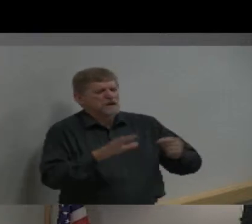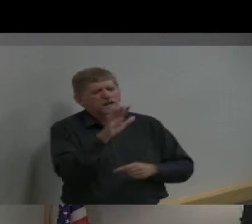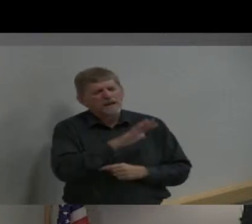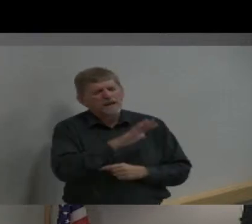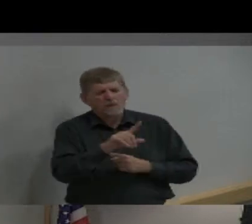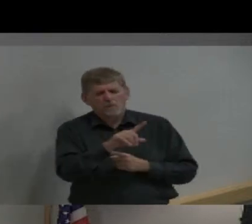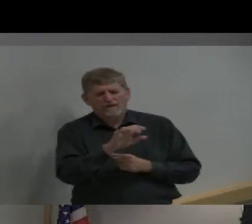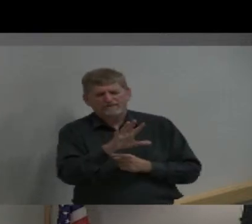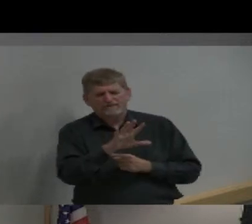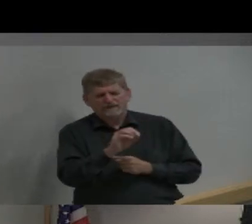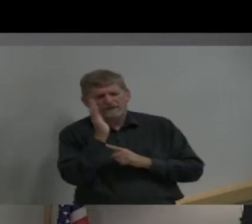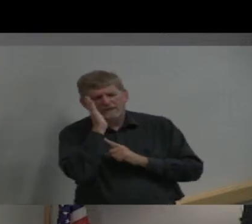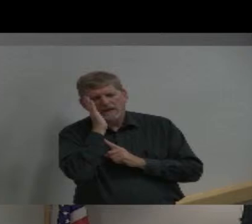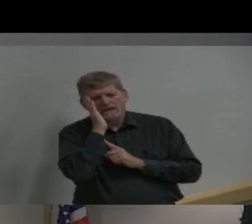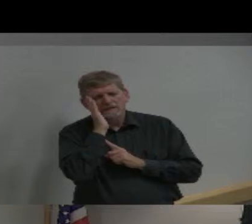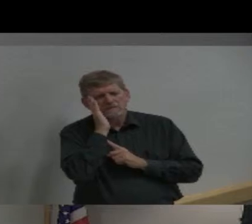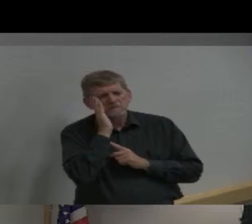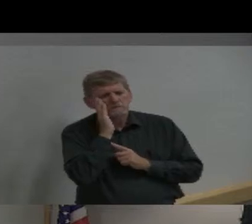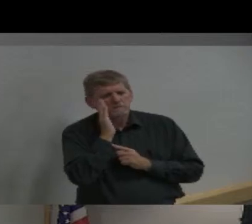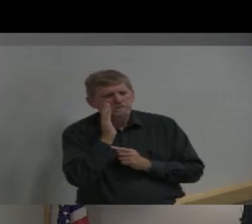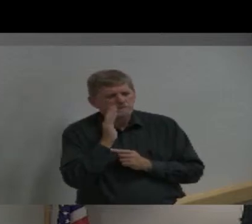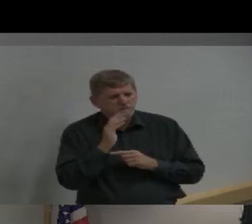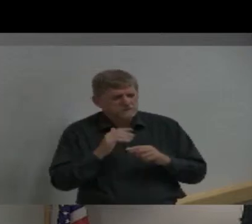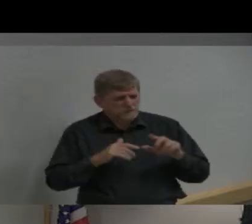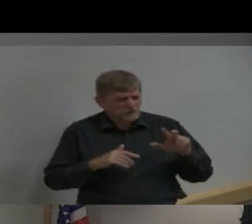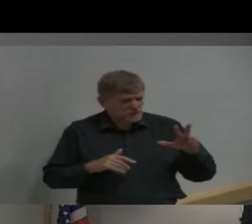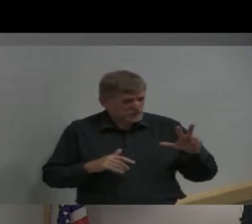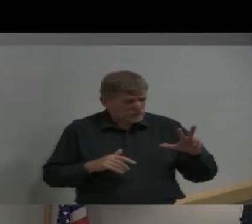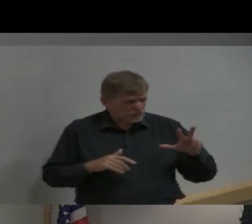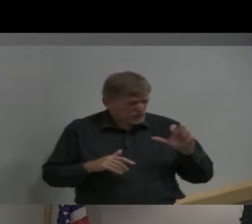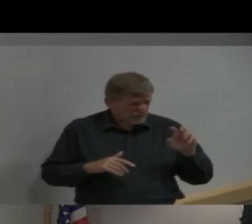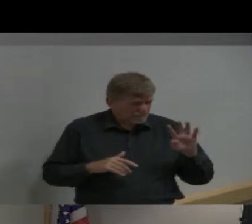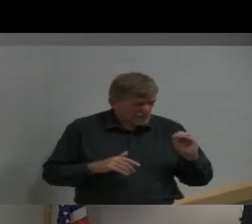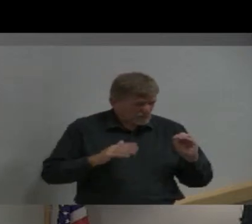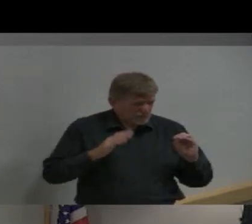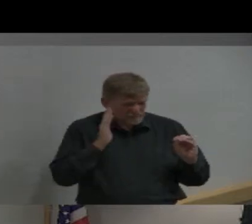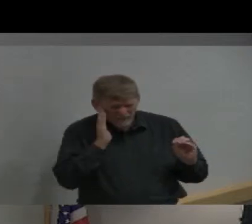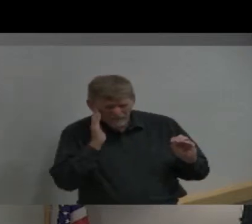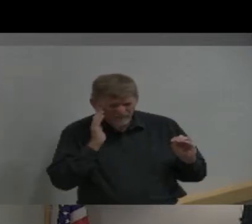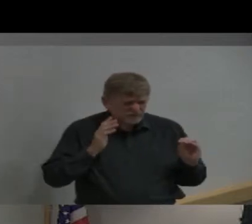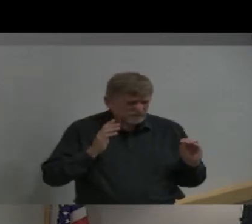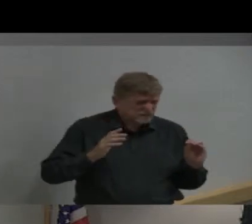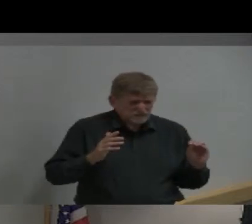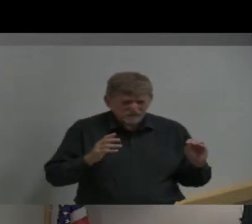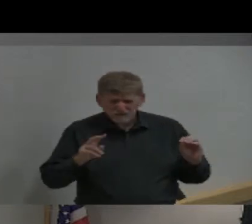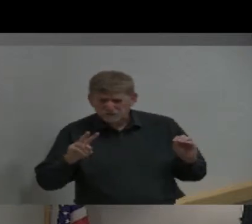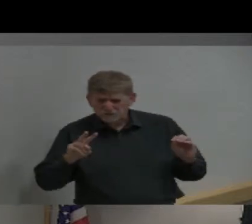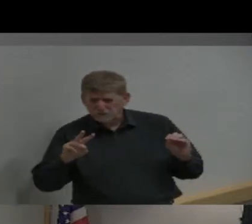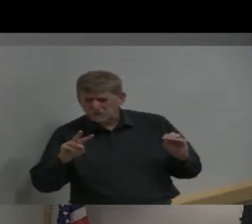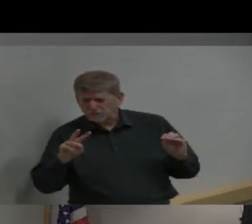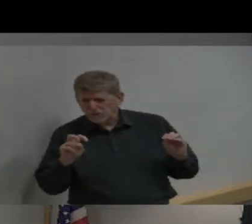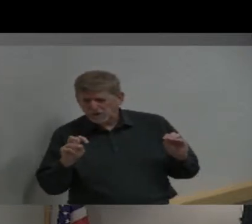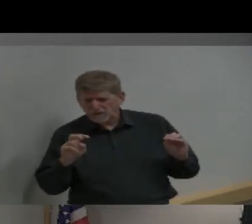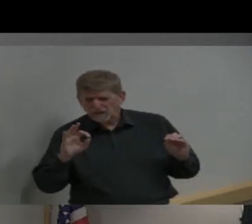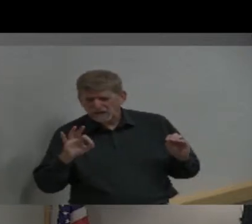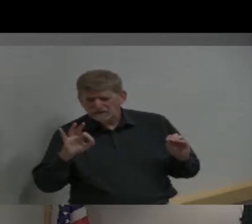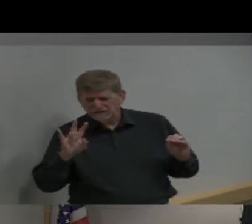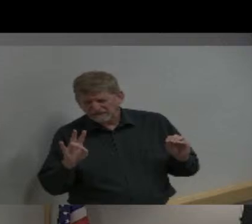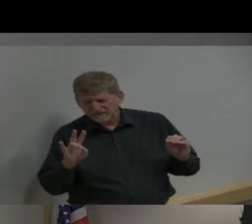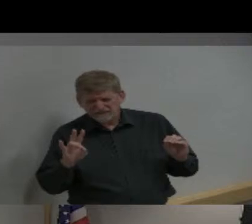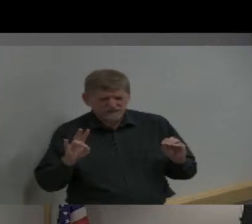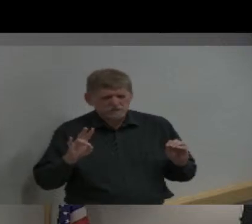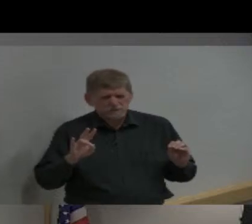300. But there's about, I think 297 was the number I thought was on a recent document I